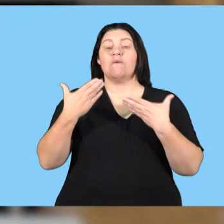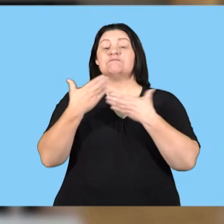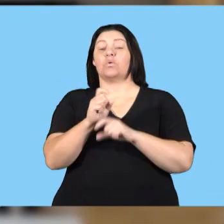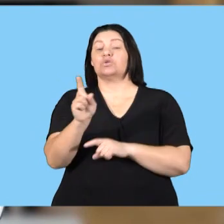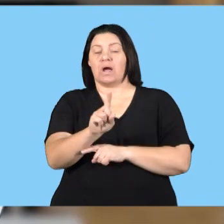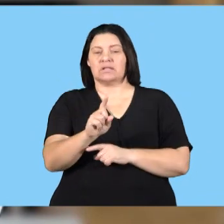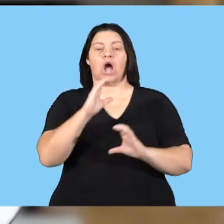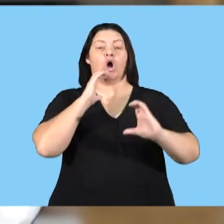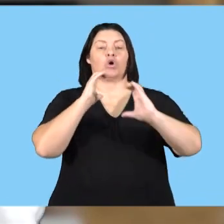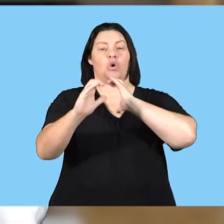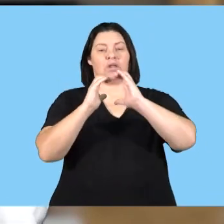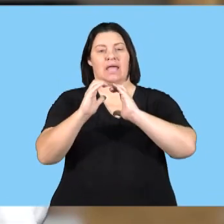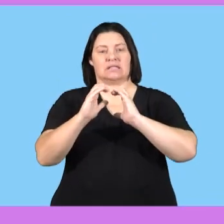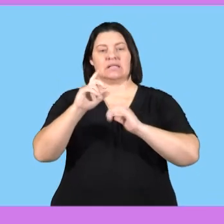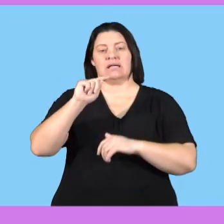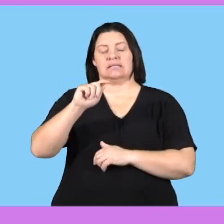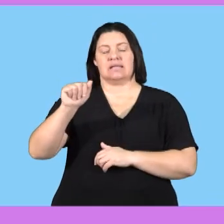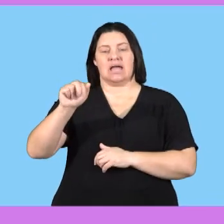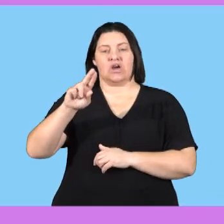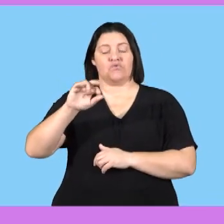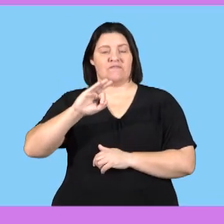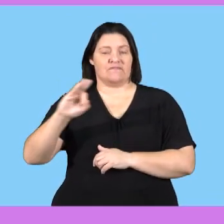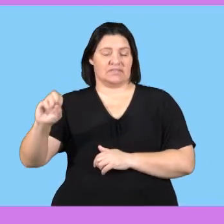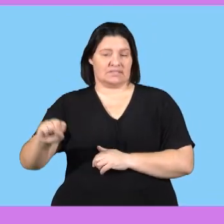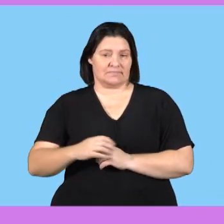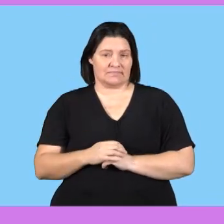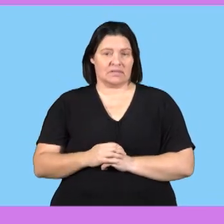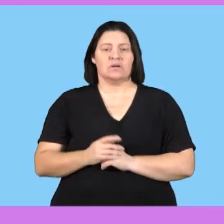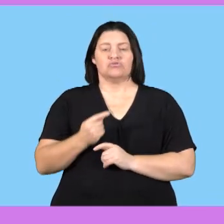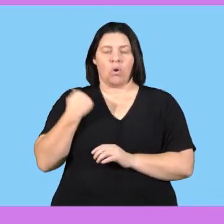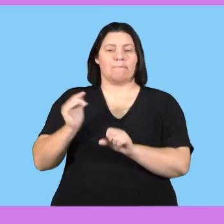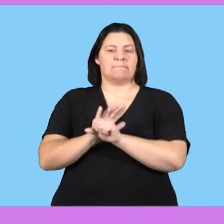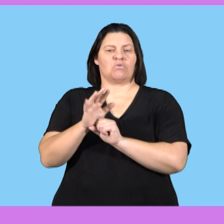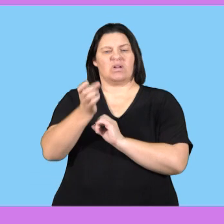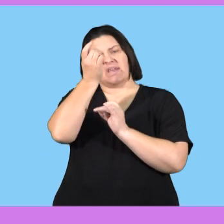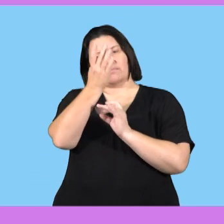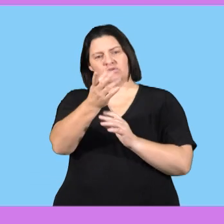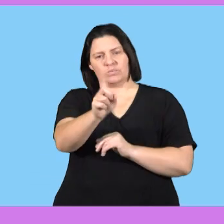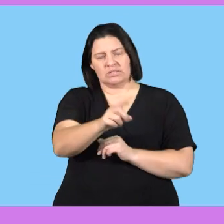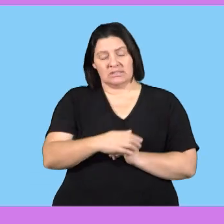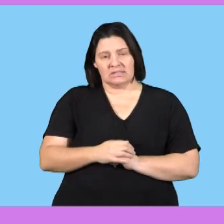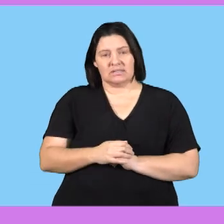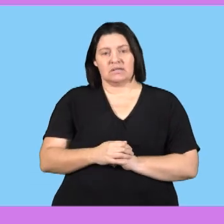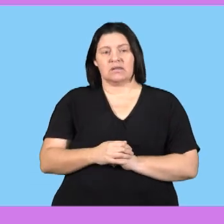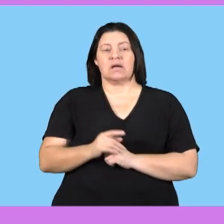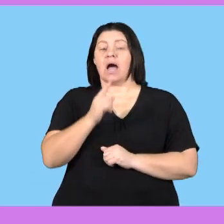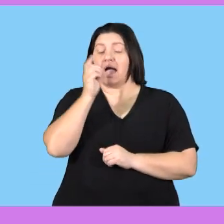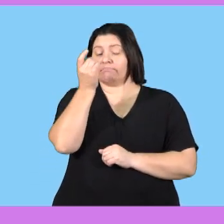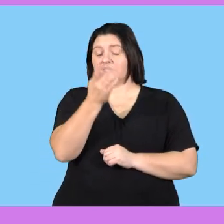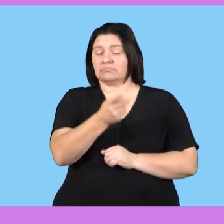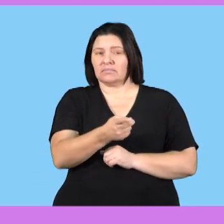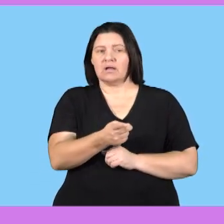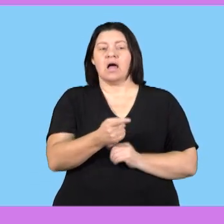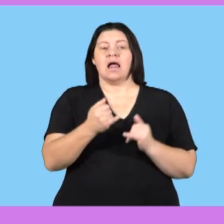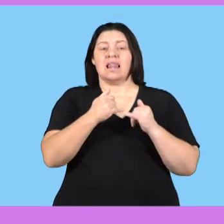be focusing on communication tariffs. Now let's quickly get some background information. So first of all, I indicated